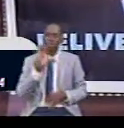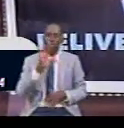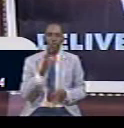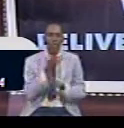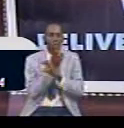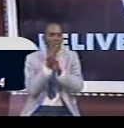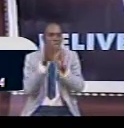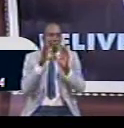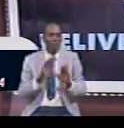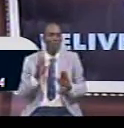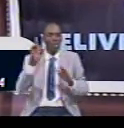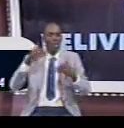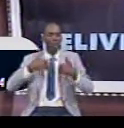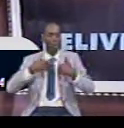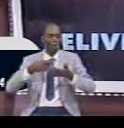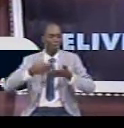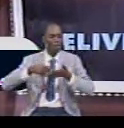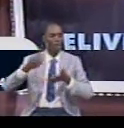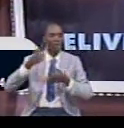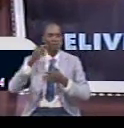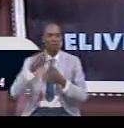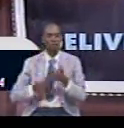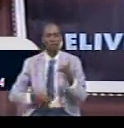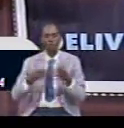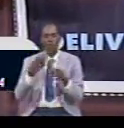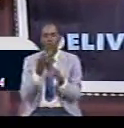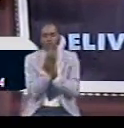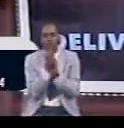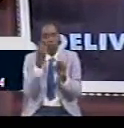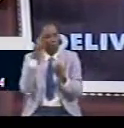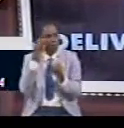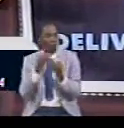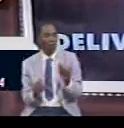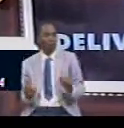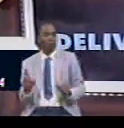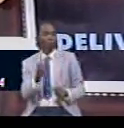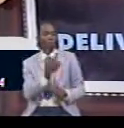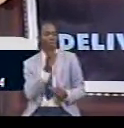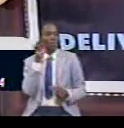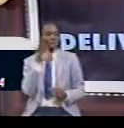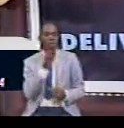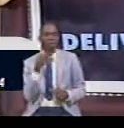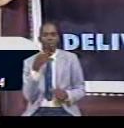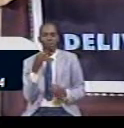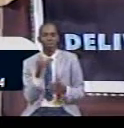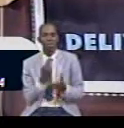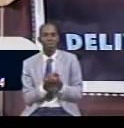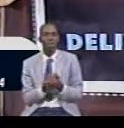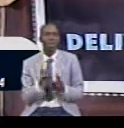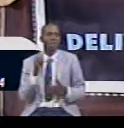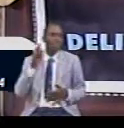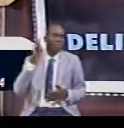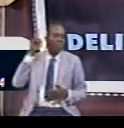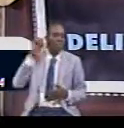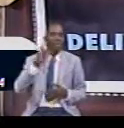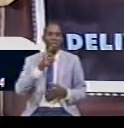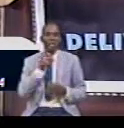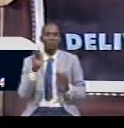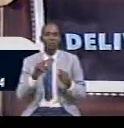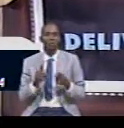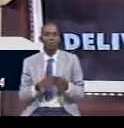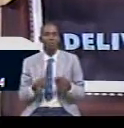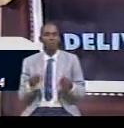for everyone. That's why it says, wherefore, he is able to save them to the uttermost that come